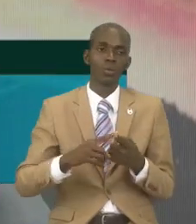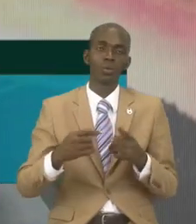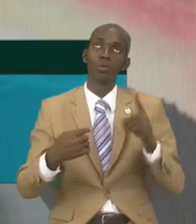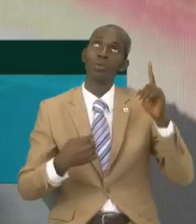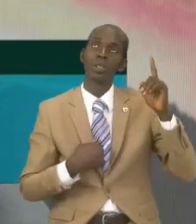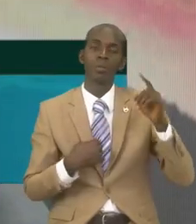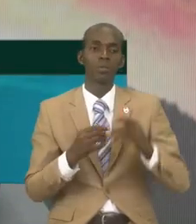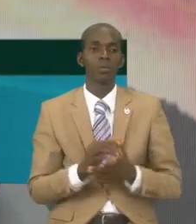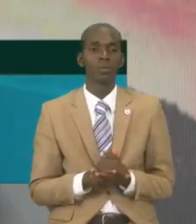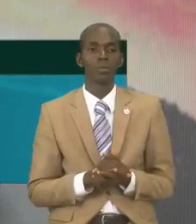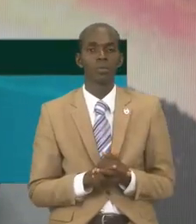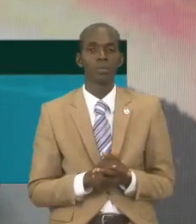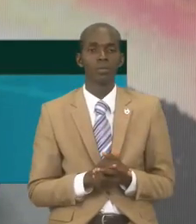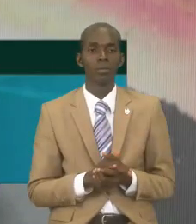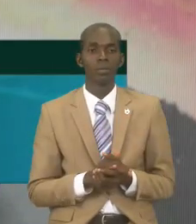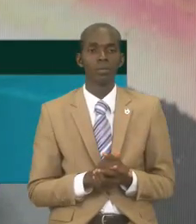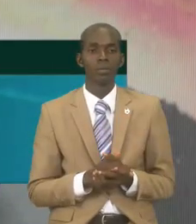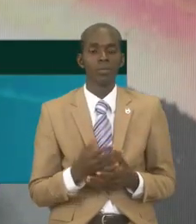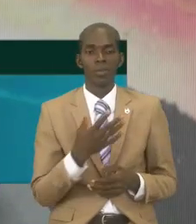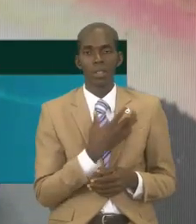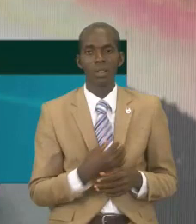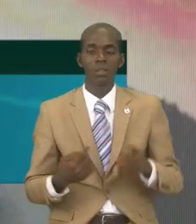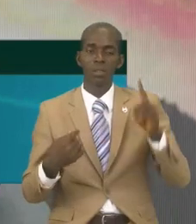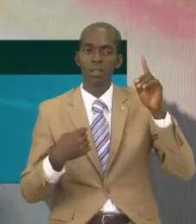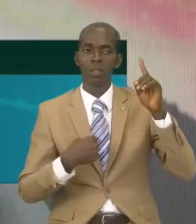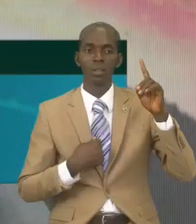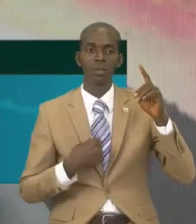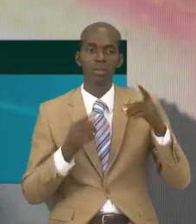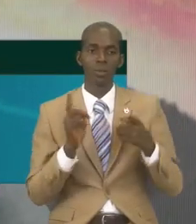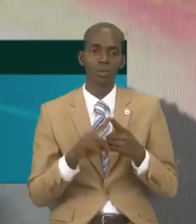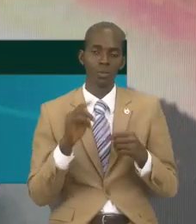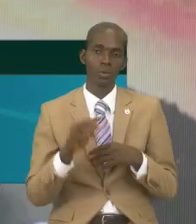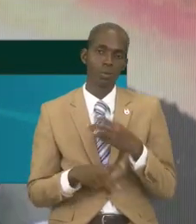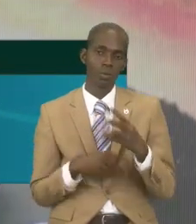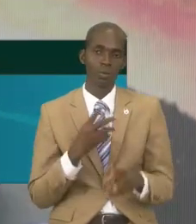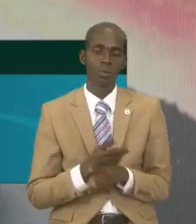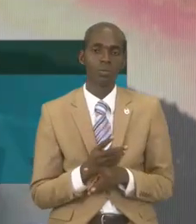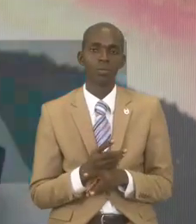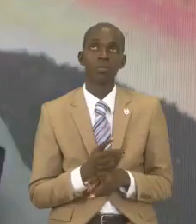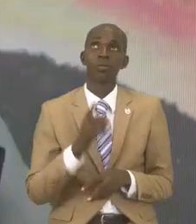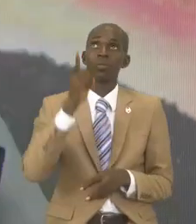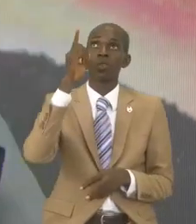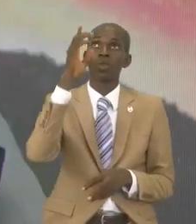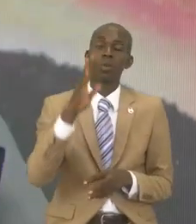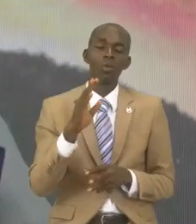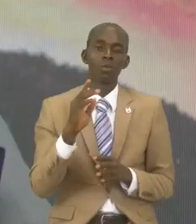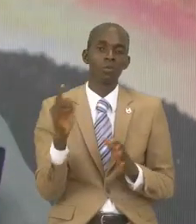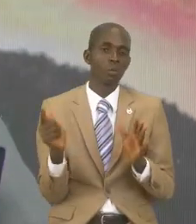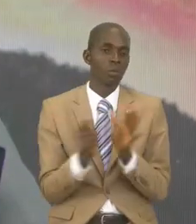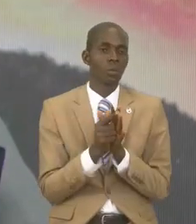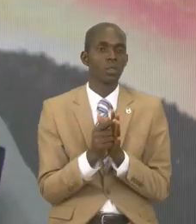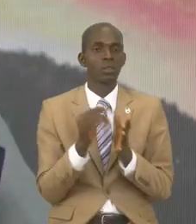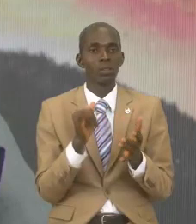me, and I unto the world. God forbid that